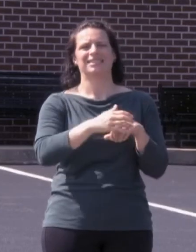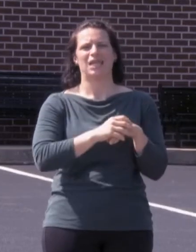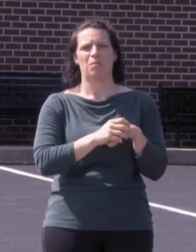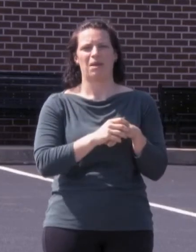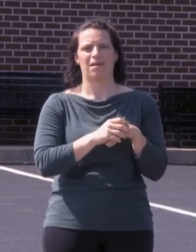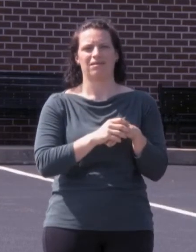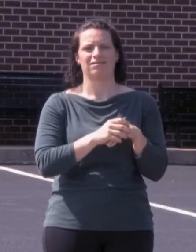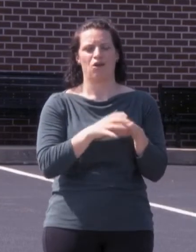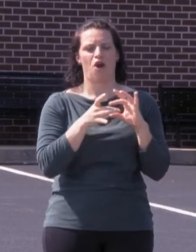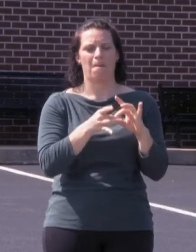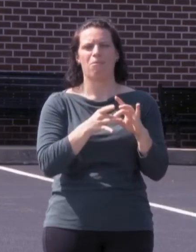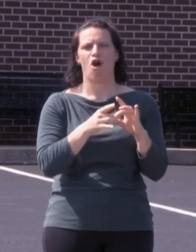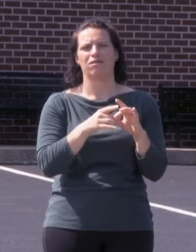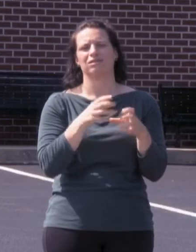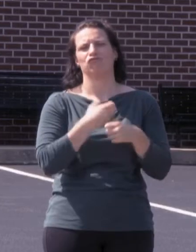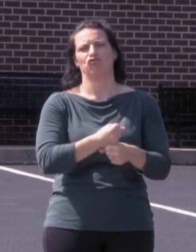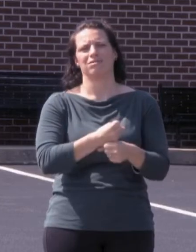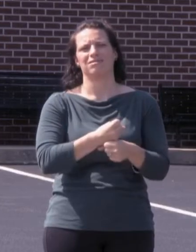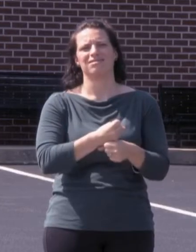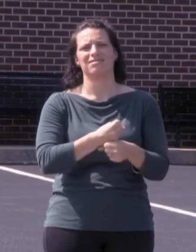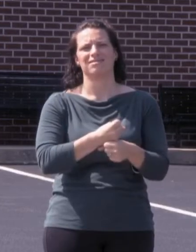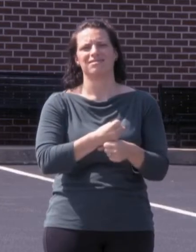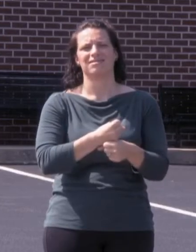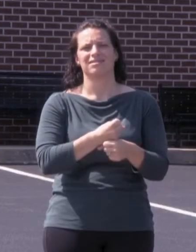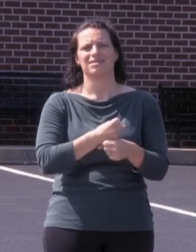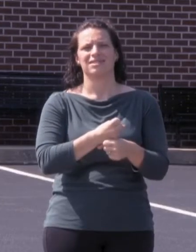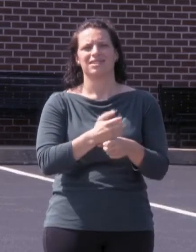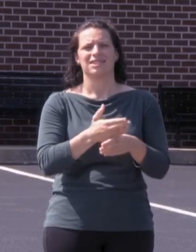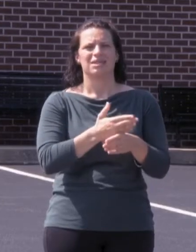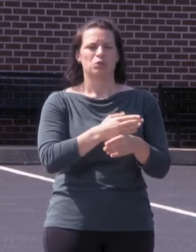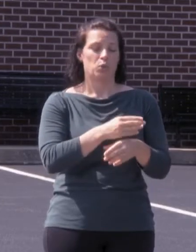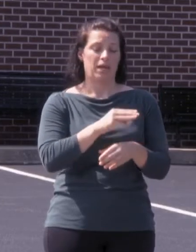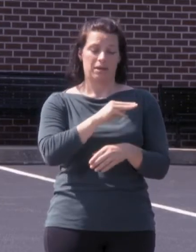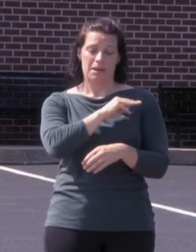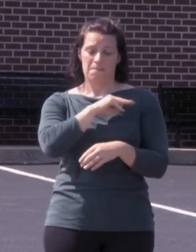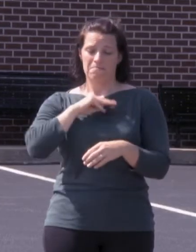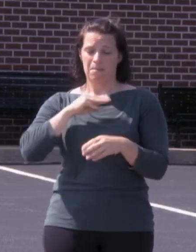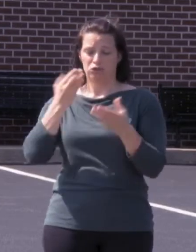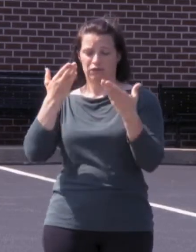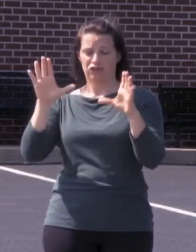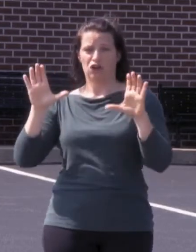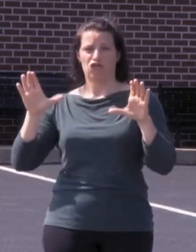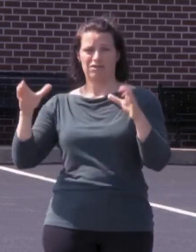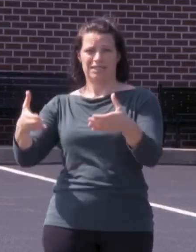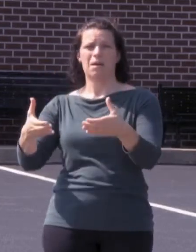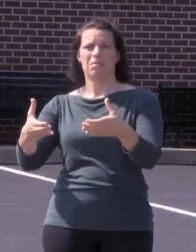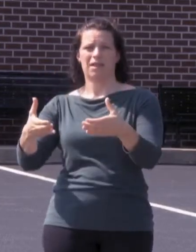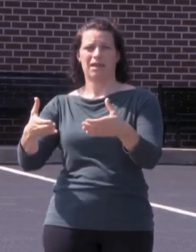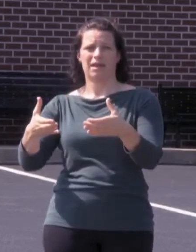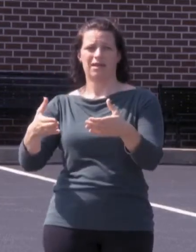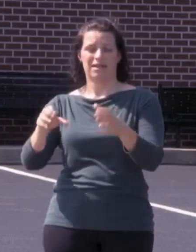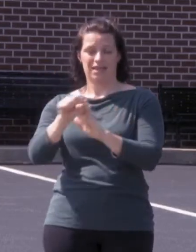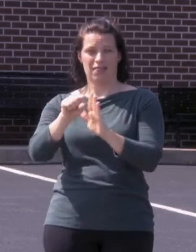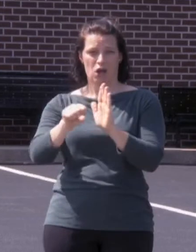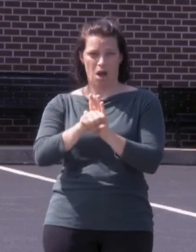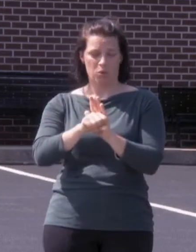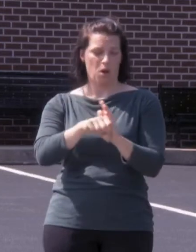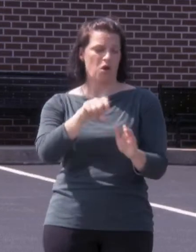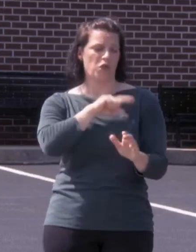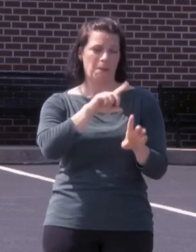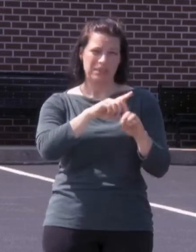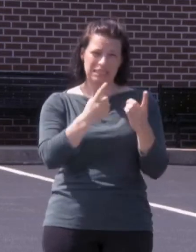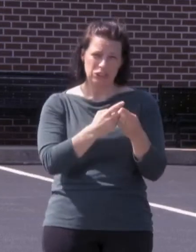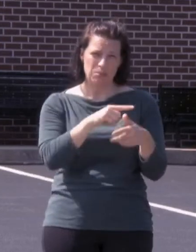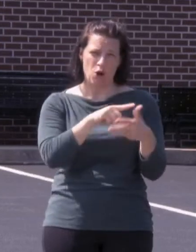on a bond of trust between members of the General Assembly, the Commonwealth, our police